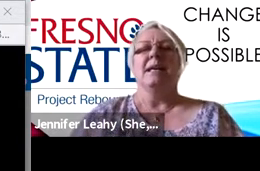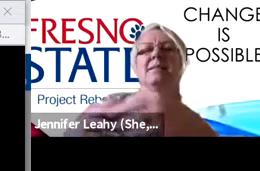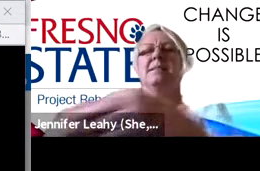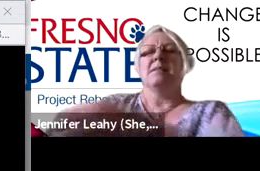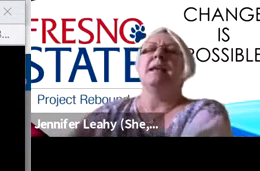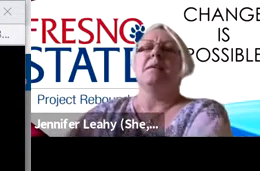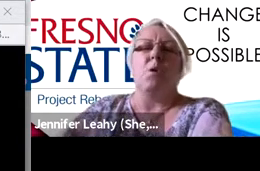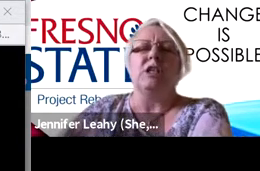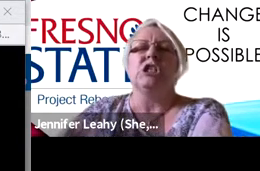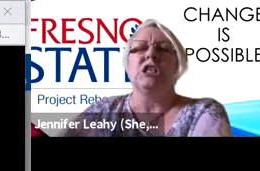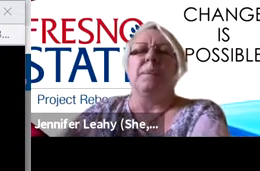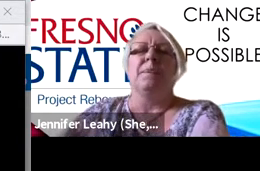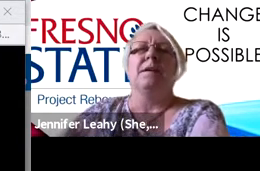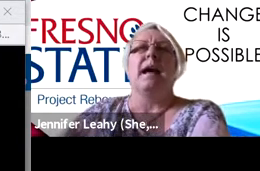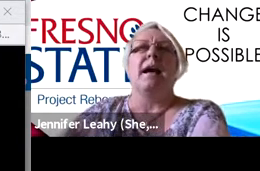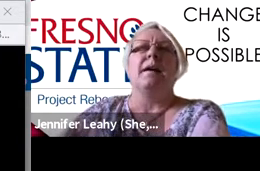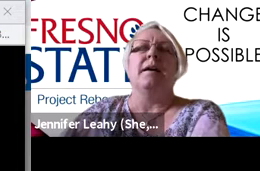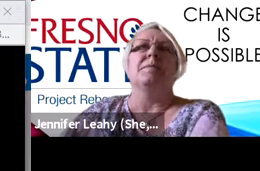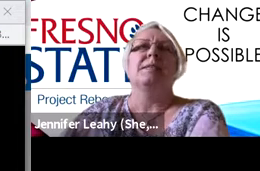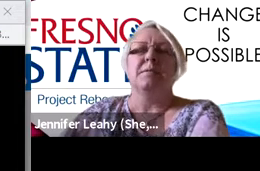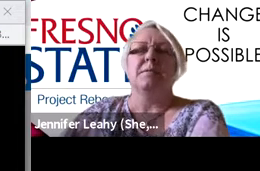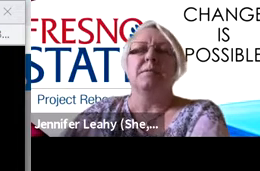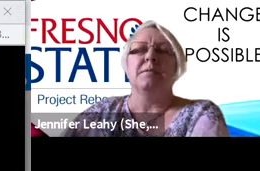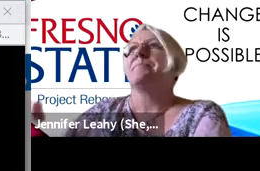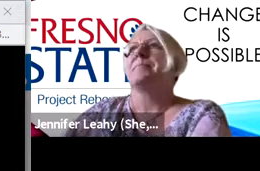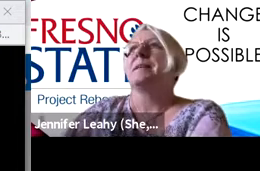that, and it begins to make them question the